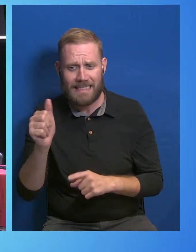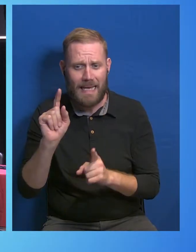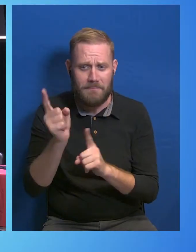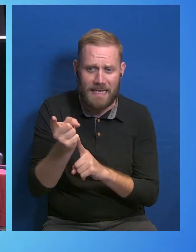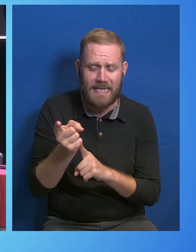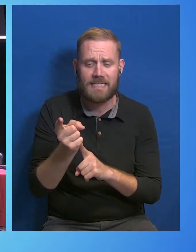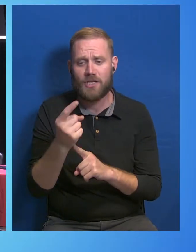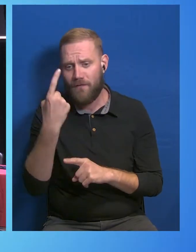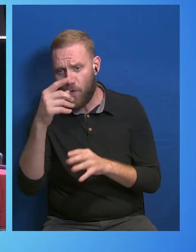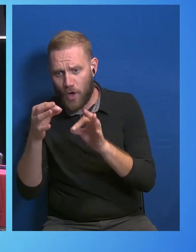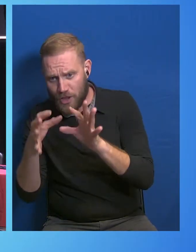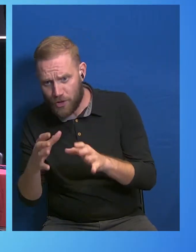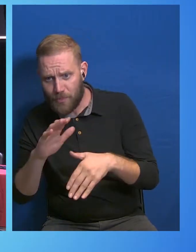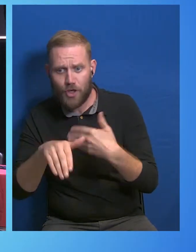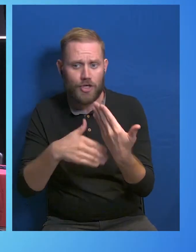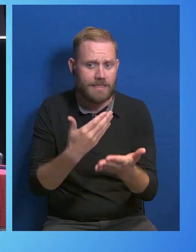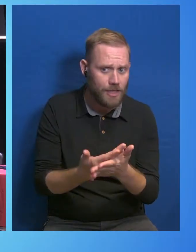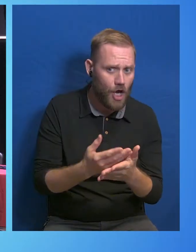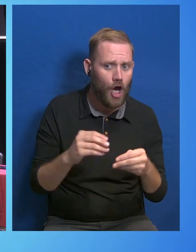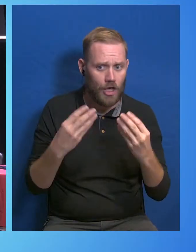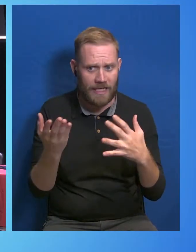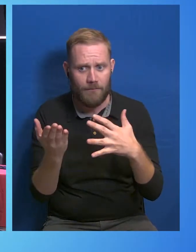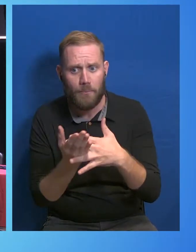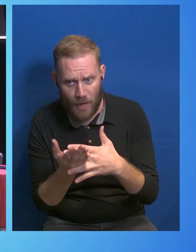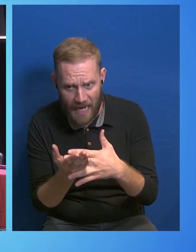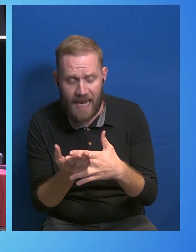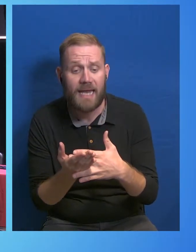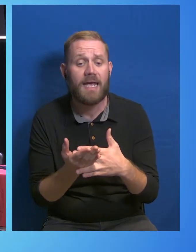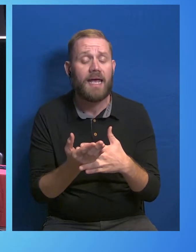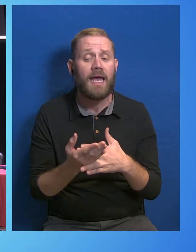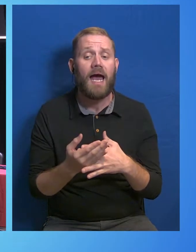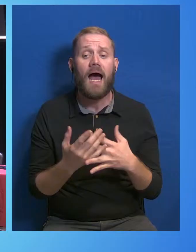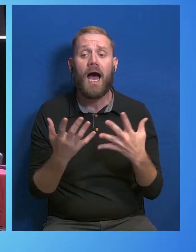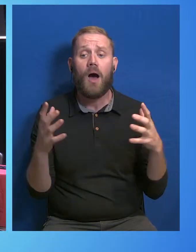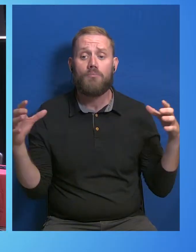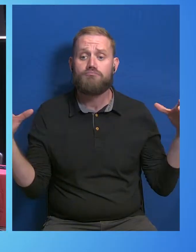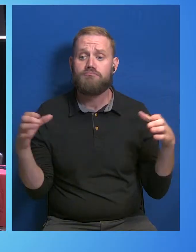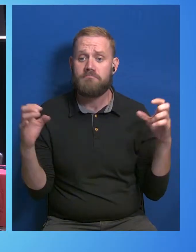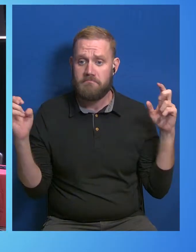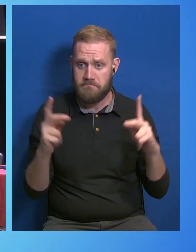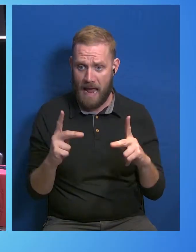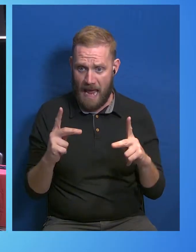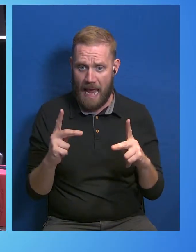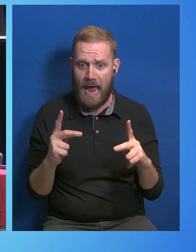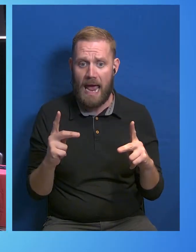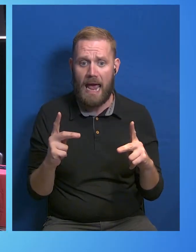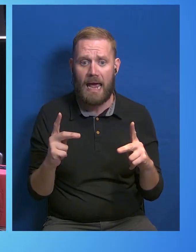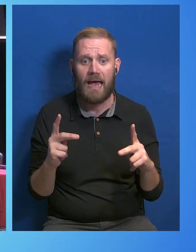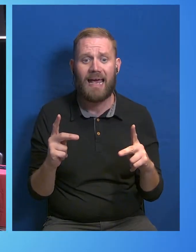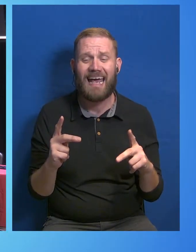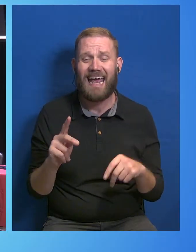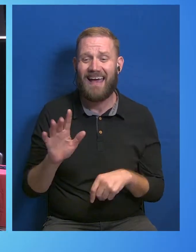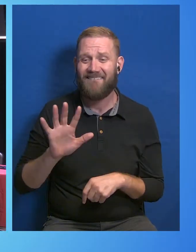our interpreters and everybody. So I would like to see everybody back at, oh my gosh, I can't do